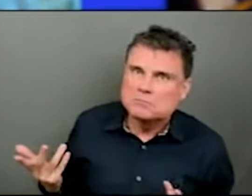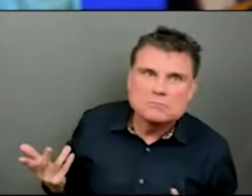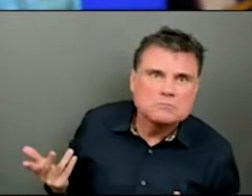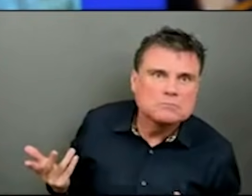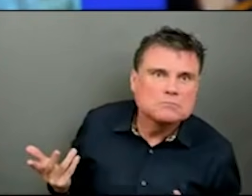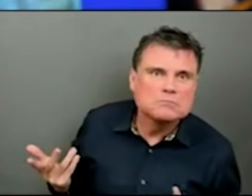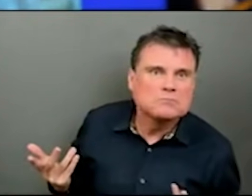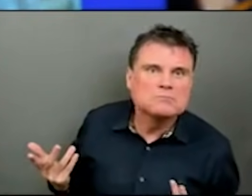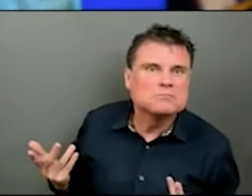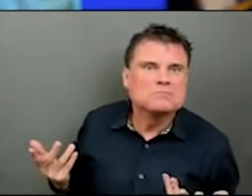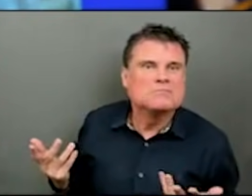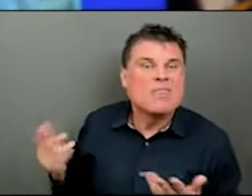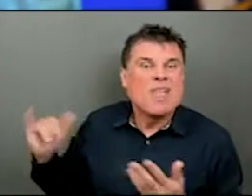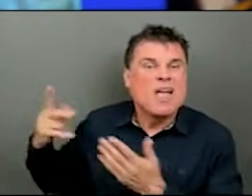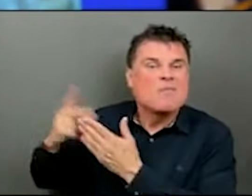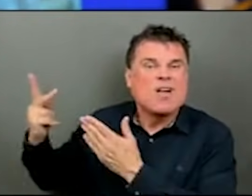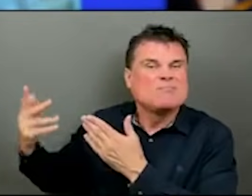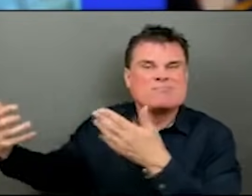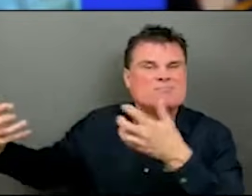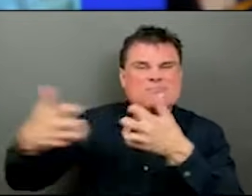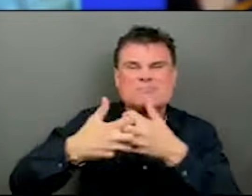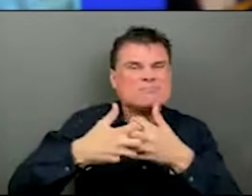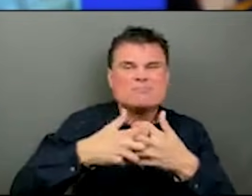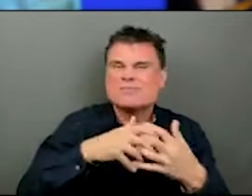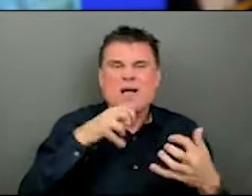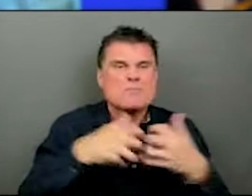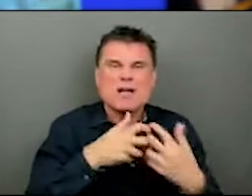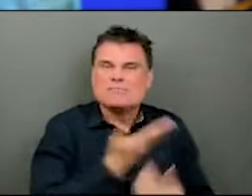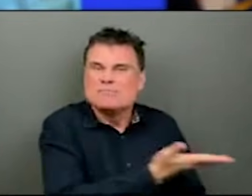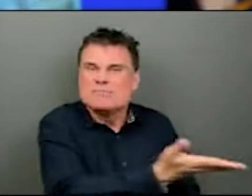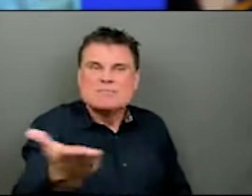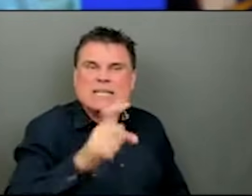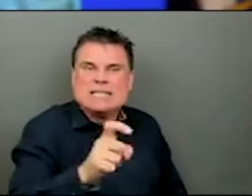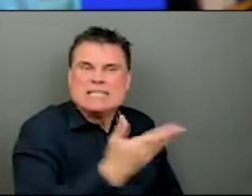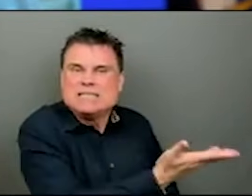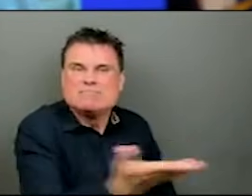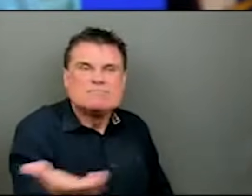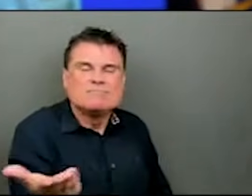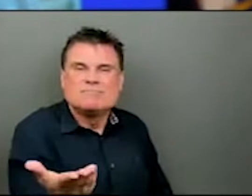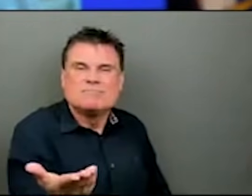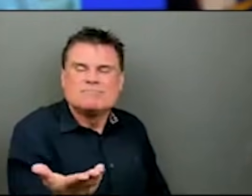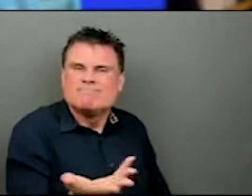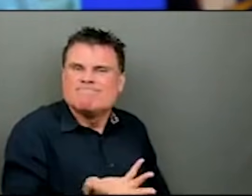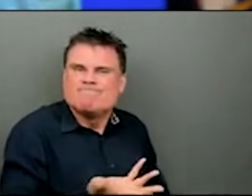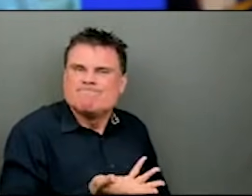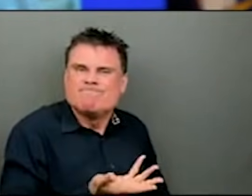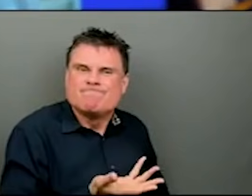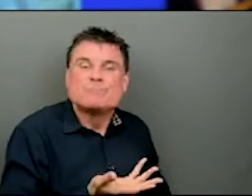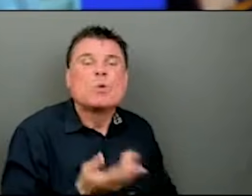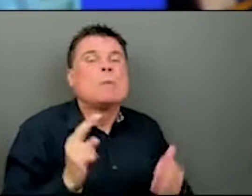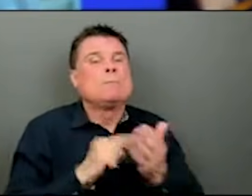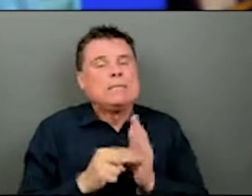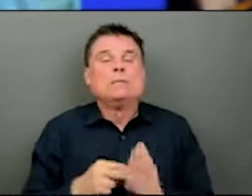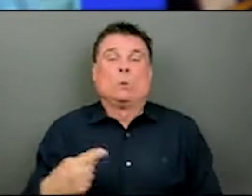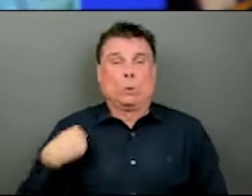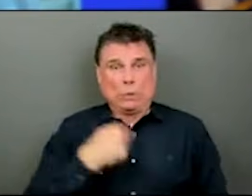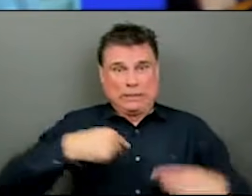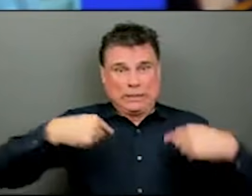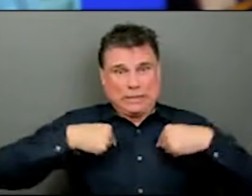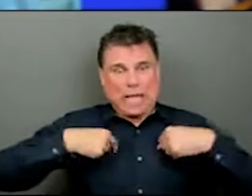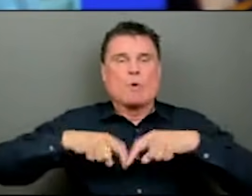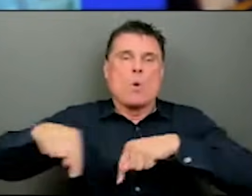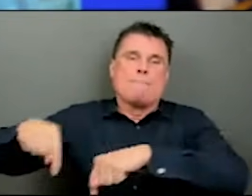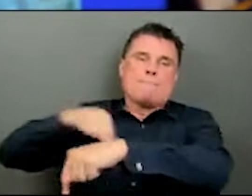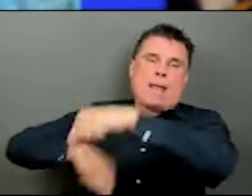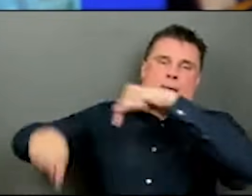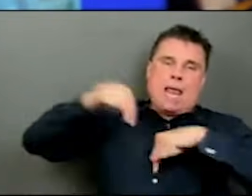the needs of the very people you've just mentioned. And so we're circling back to take charge of that issue, and we're going to deliver